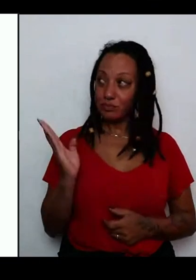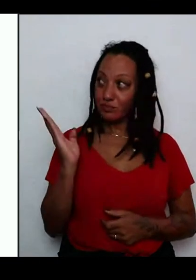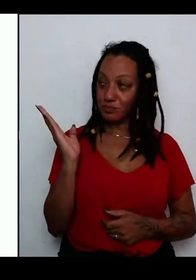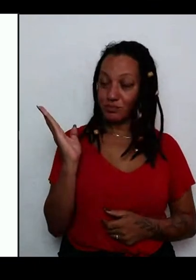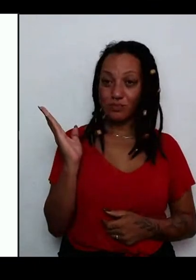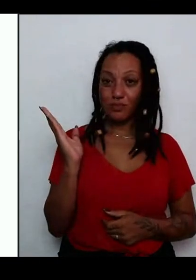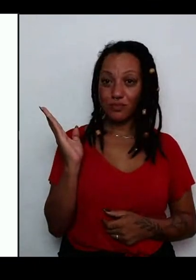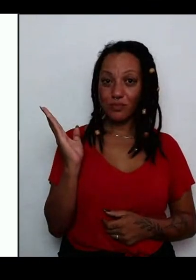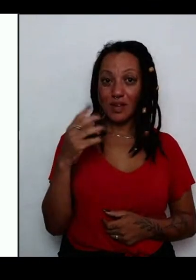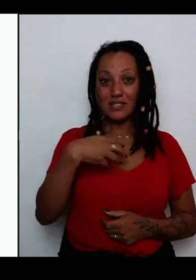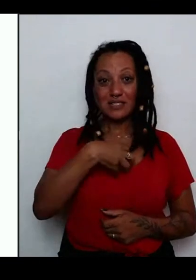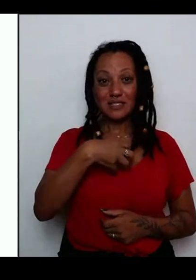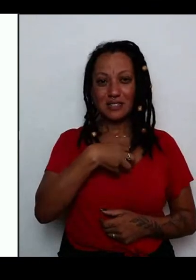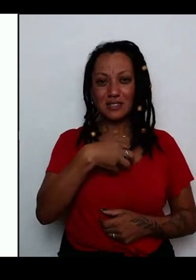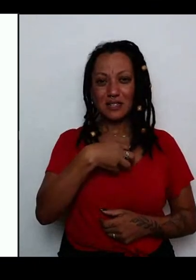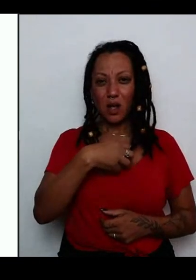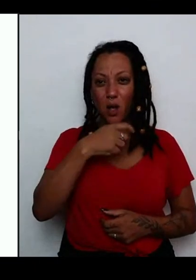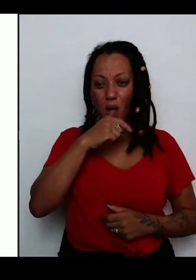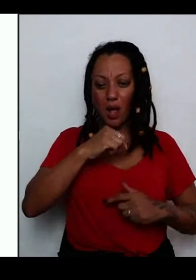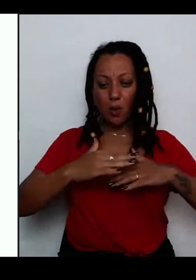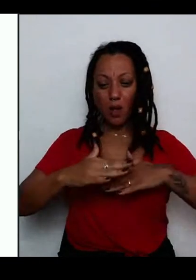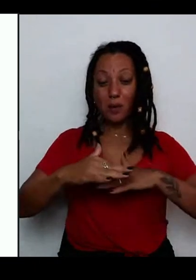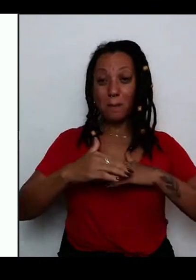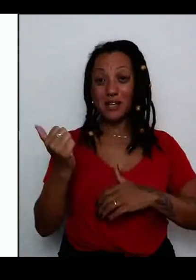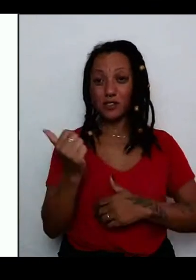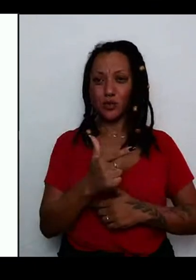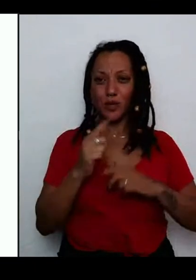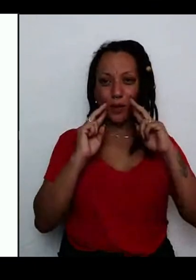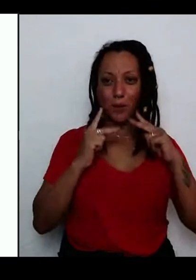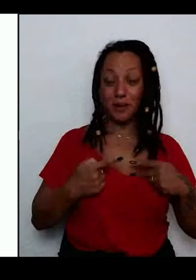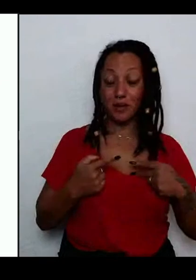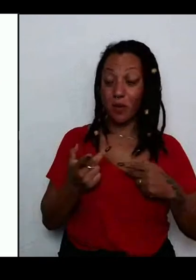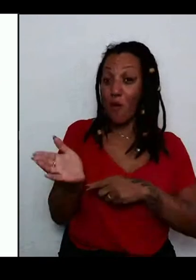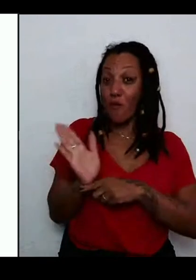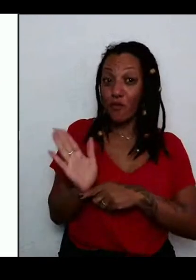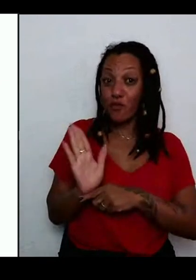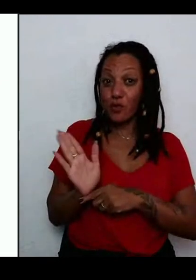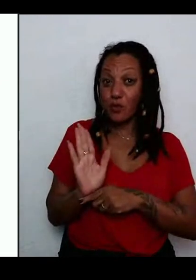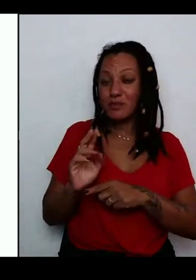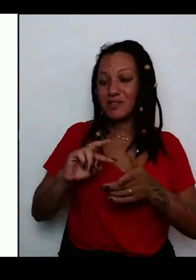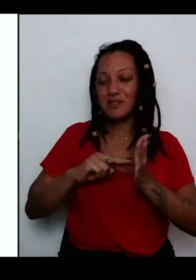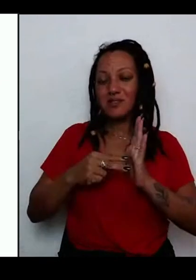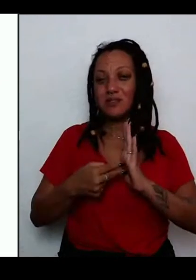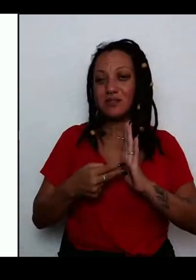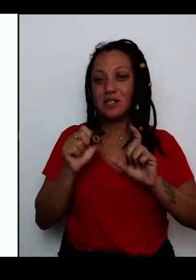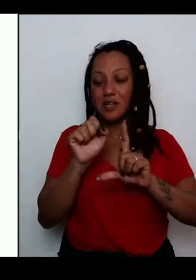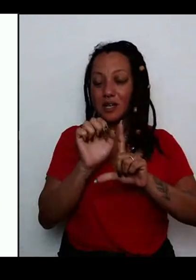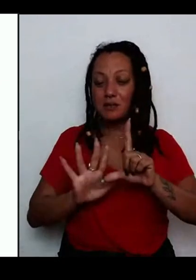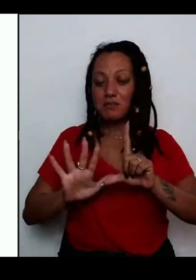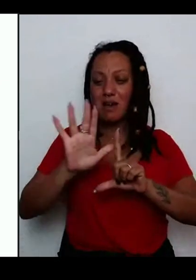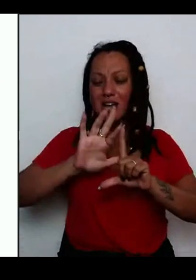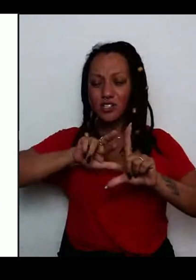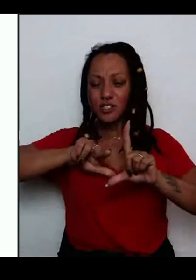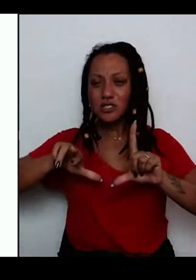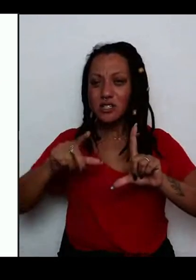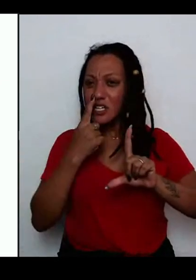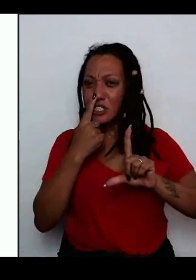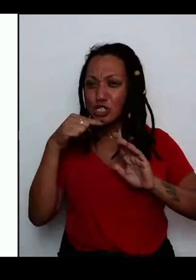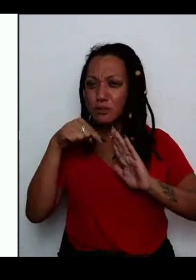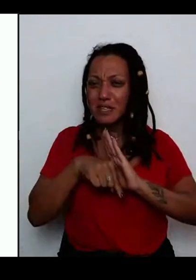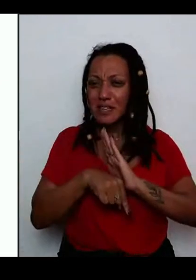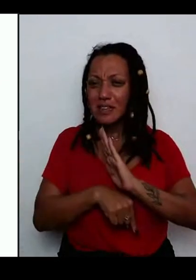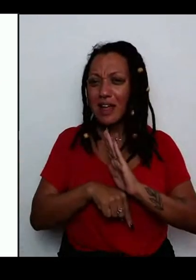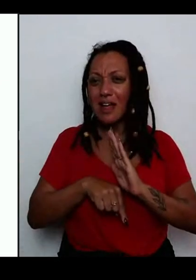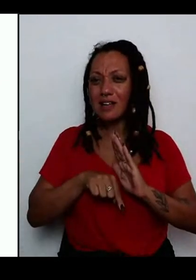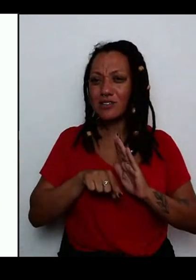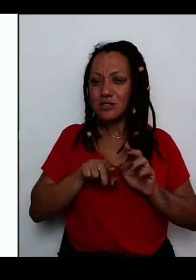film conjures an image of multi-species intimacies emblematic of the way that queer ecology or the erotic modern human longing that I call